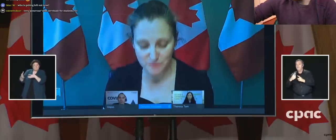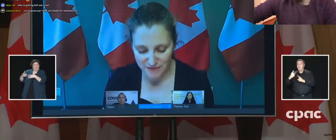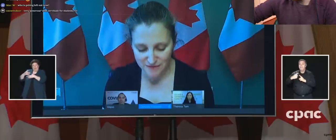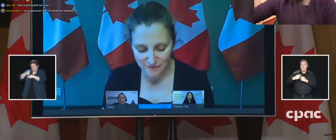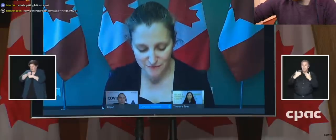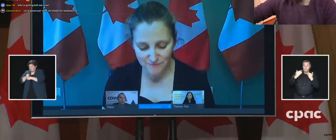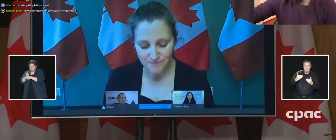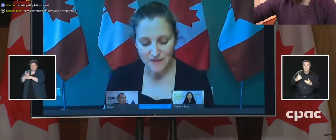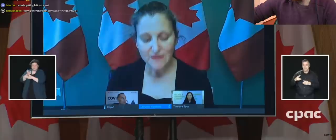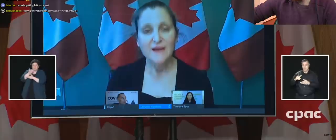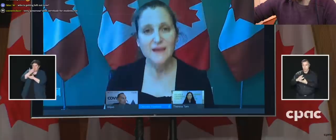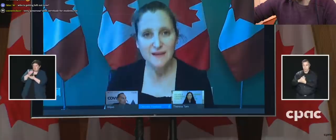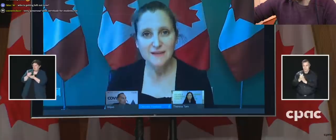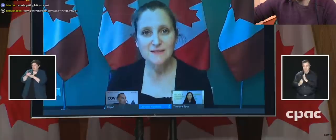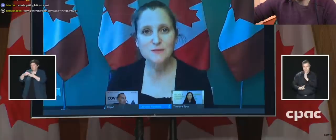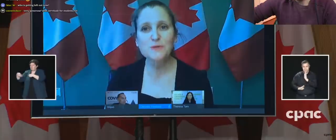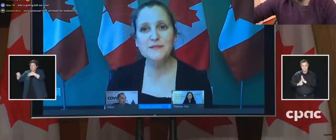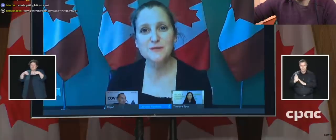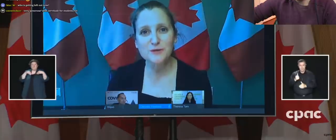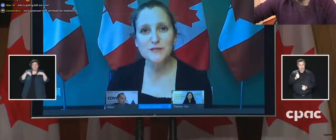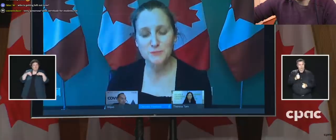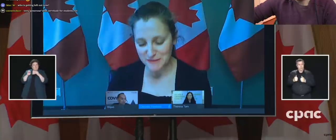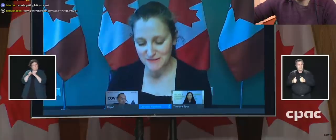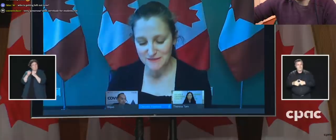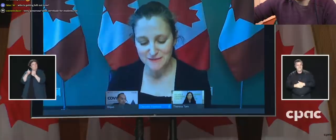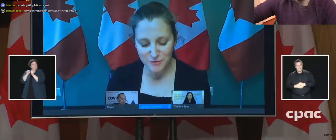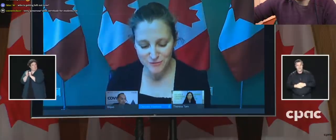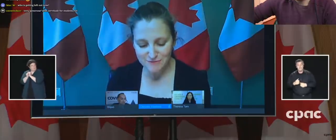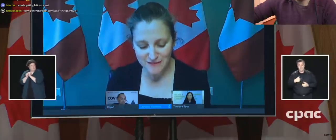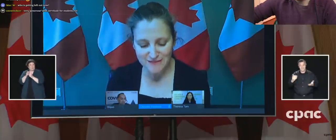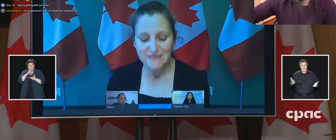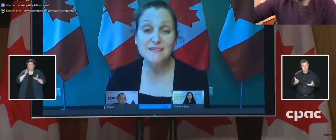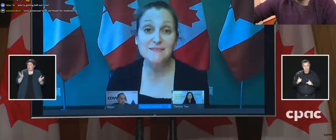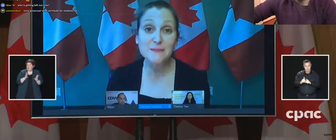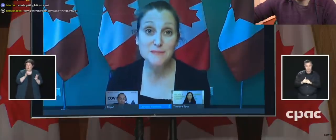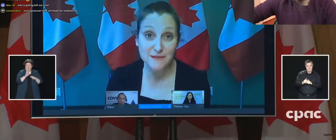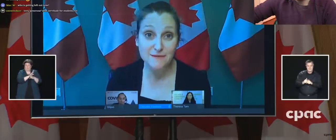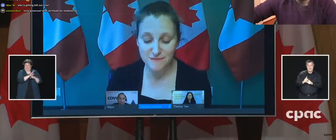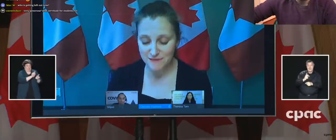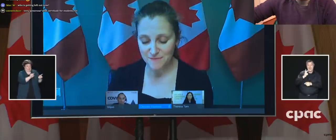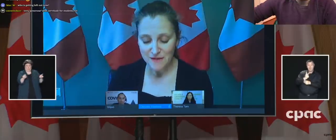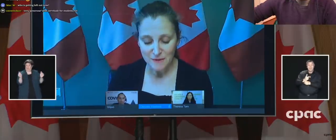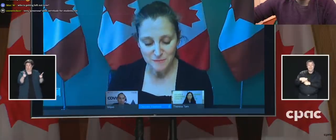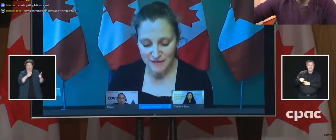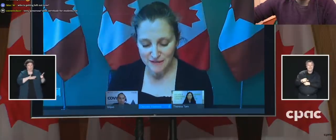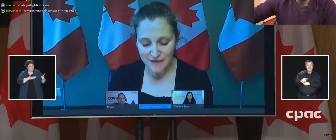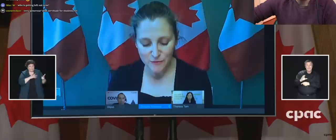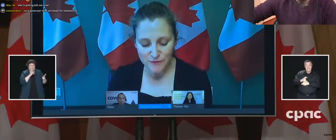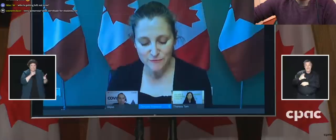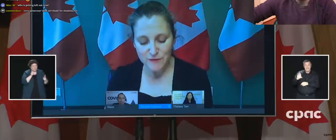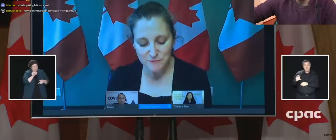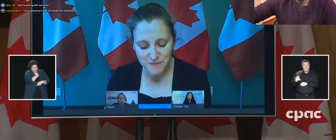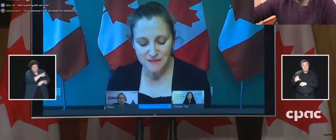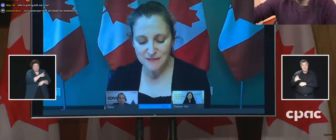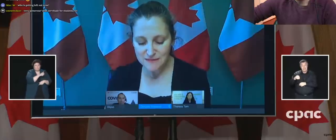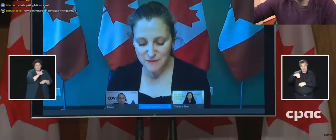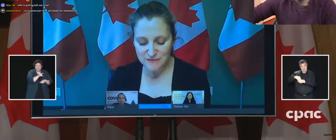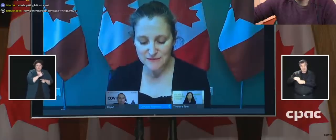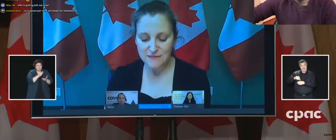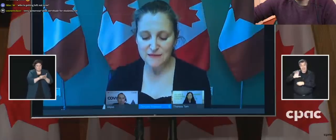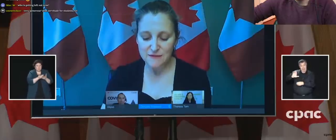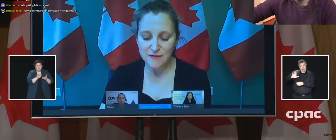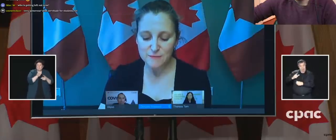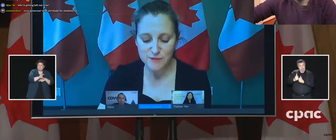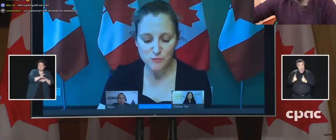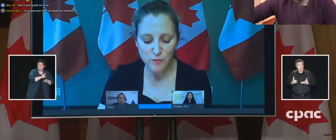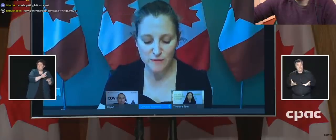more competitive. And we'll encourage businesses to invest in themselves by allowing for immediate